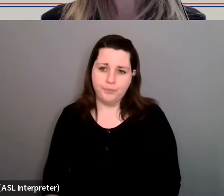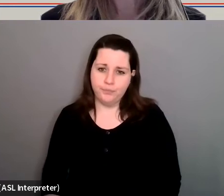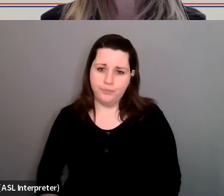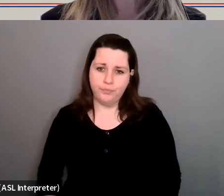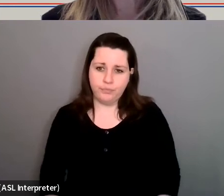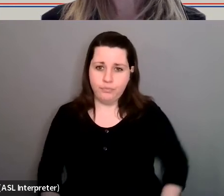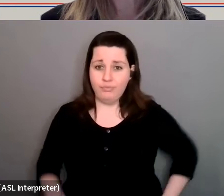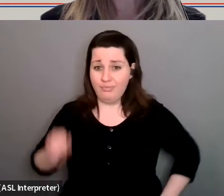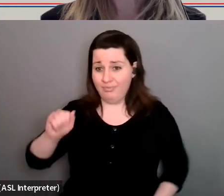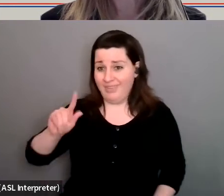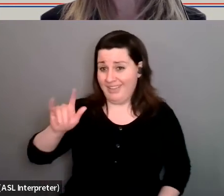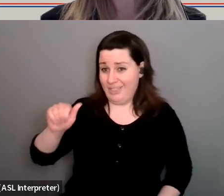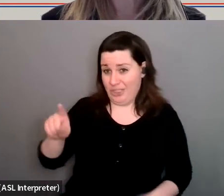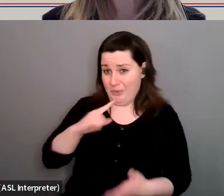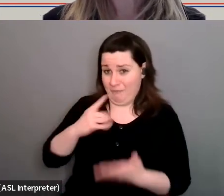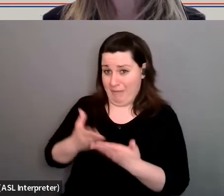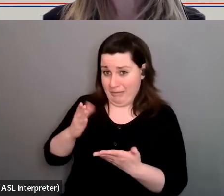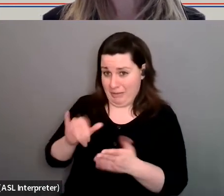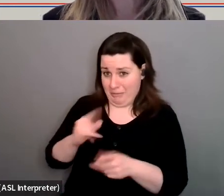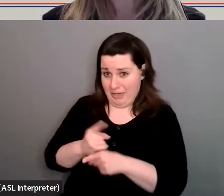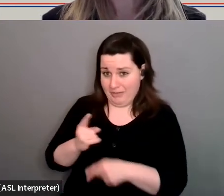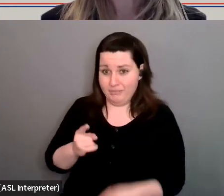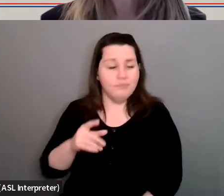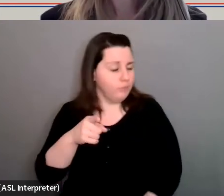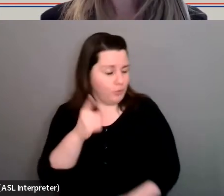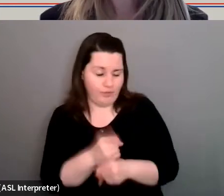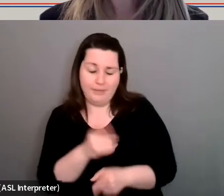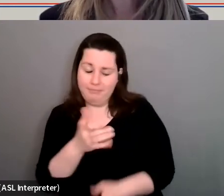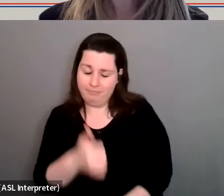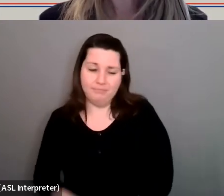Alicia, I'll let you fact check me on that one. Nope, you handled it well.